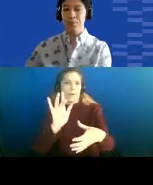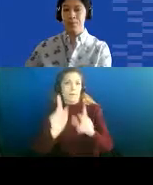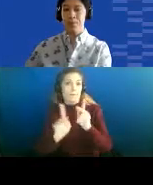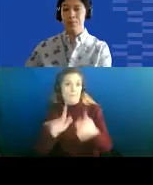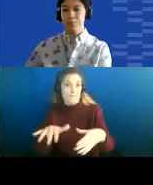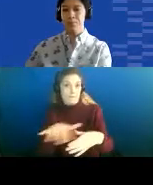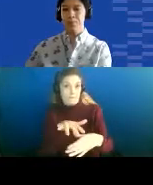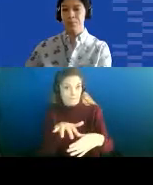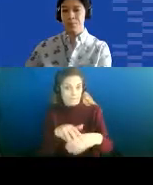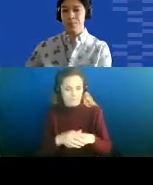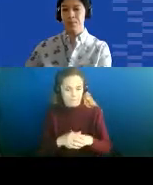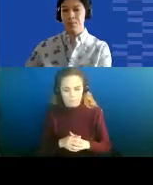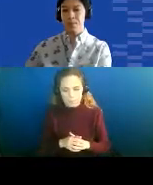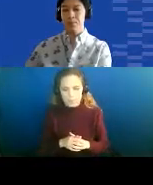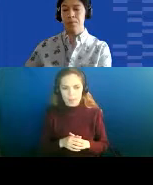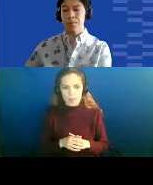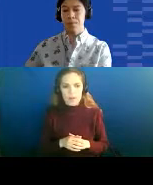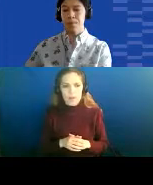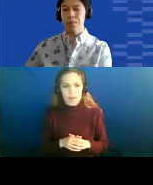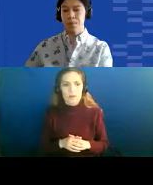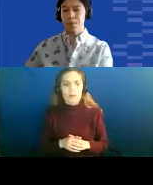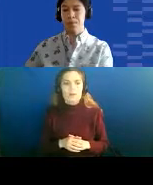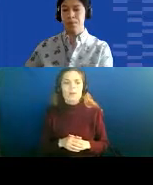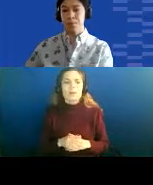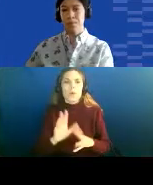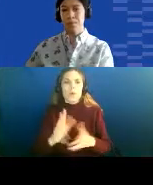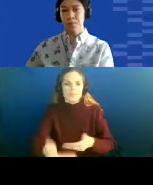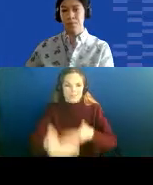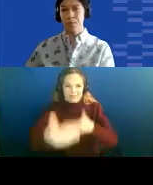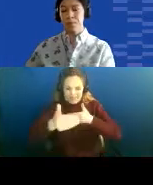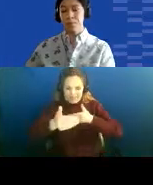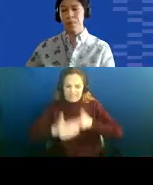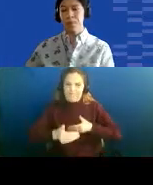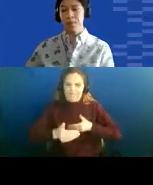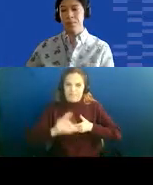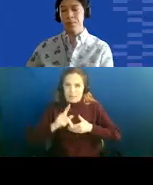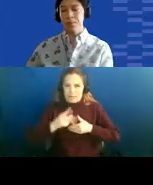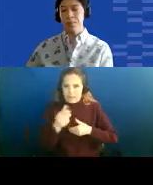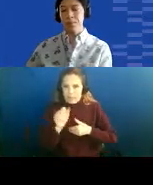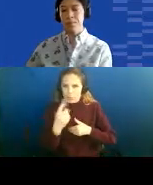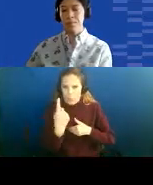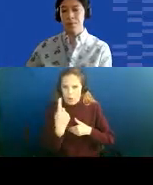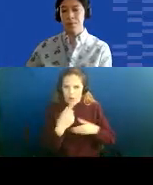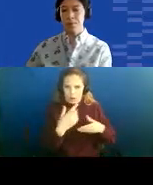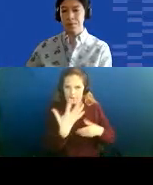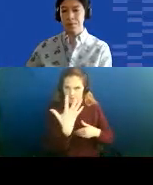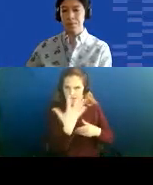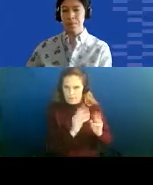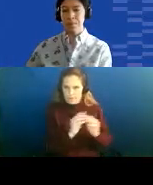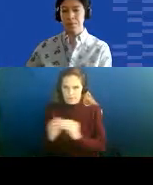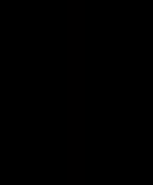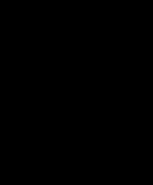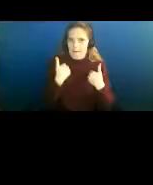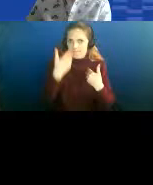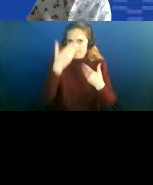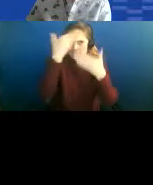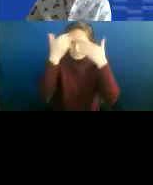think about the first phase of our research, the participant profile for folks that we had the opportunity to chat